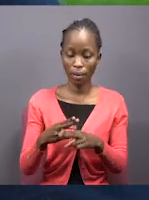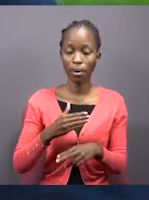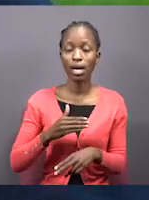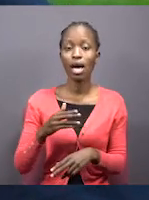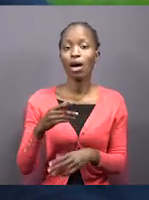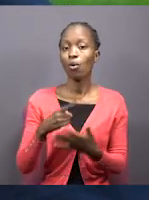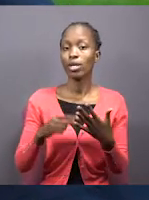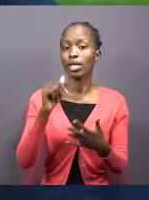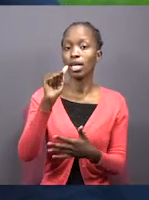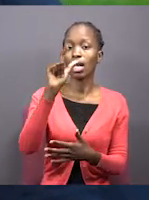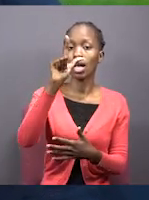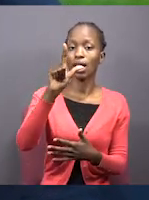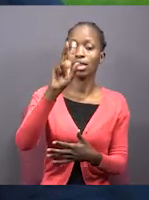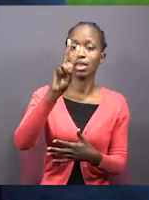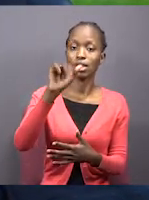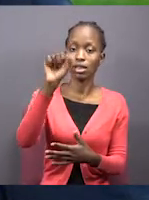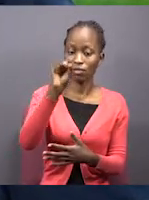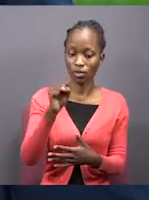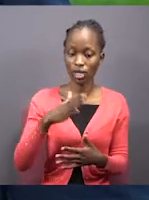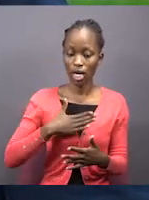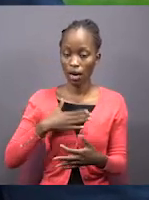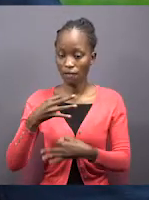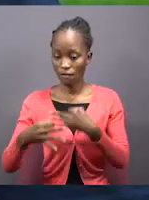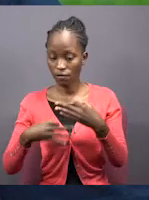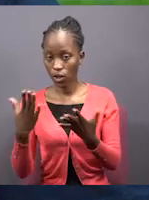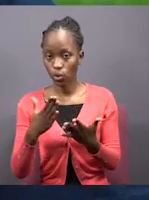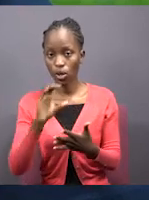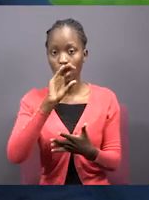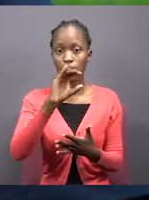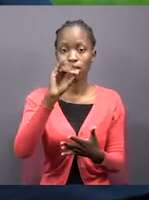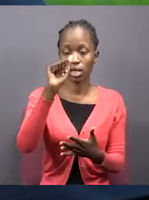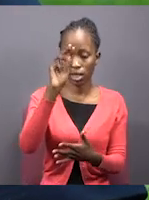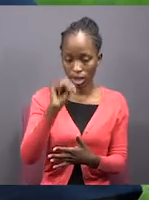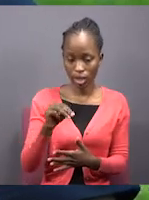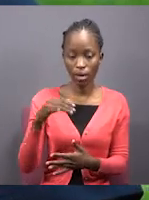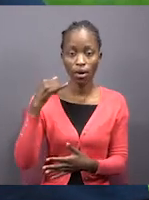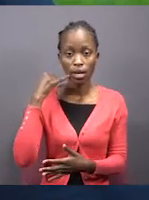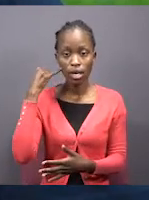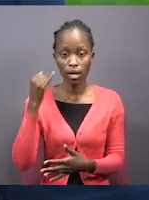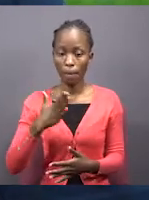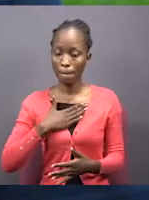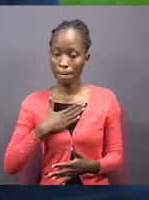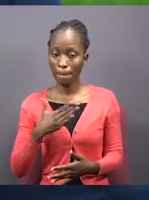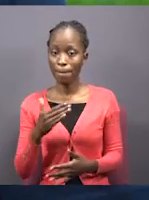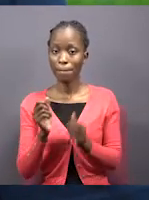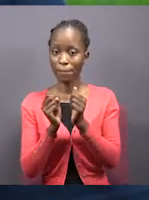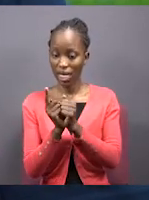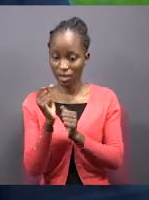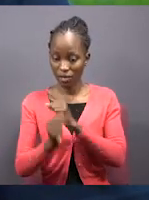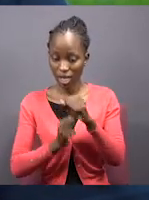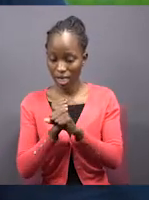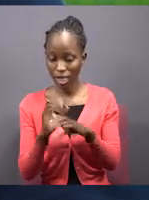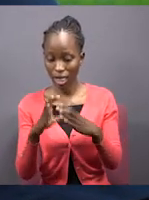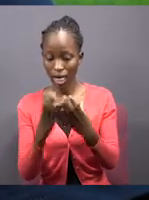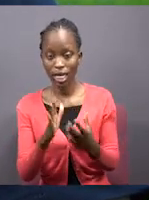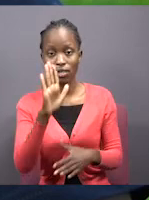fellowship at Citam Nakuru. I am a young 11-year-old boy in class 5, and I have a testimony to share. I hope it